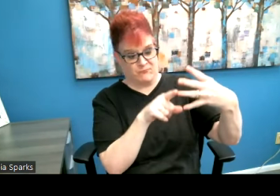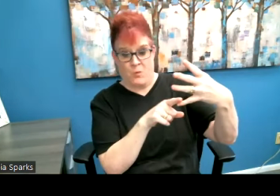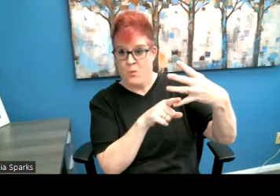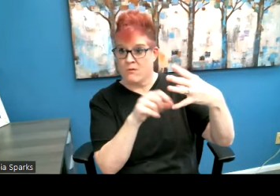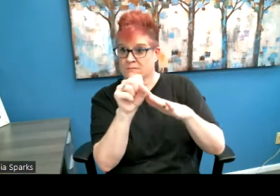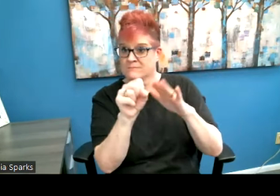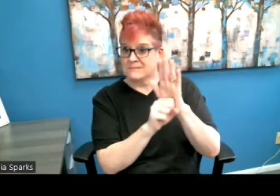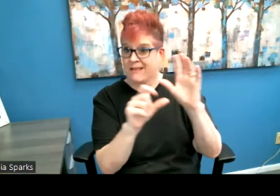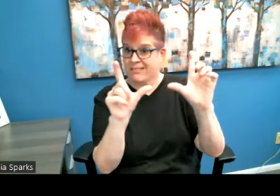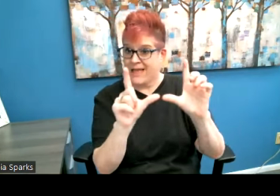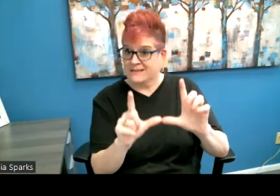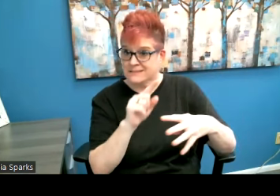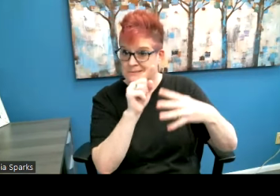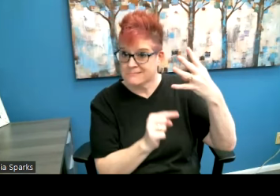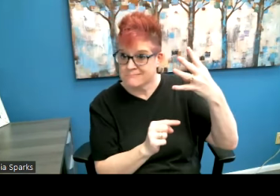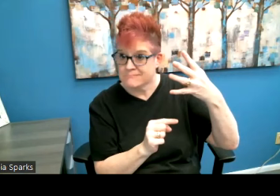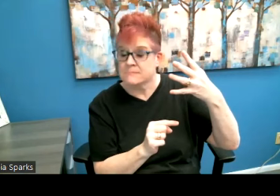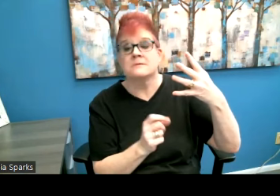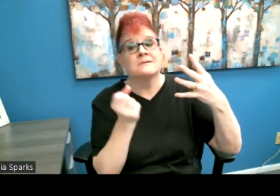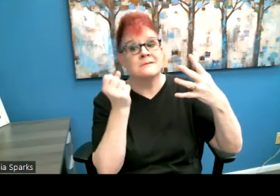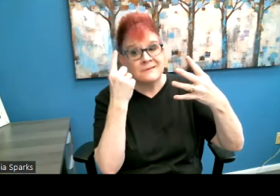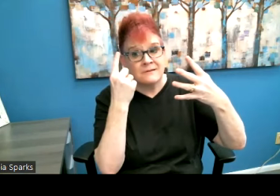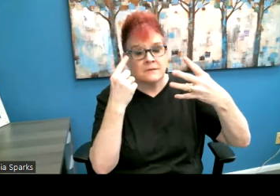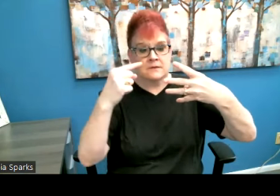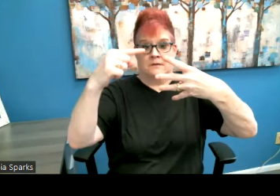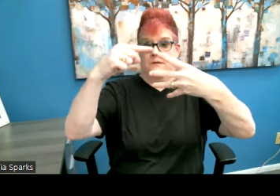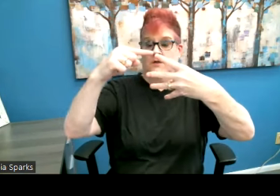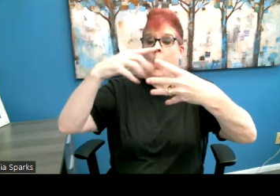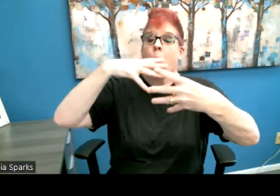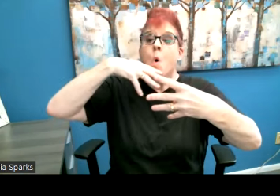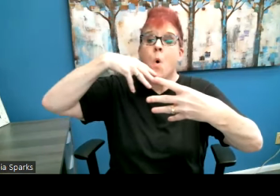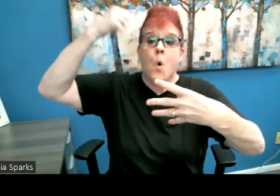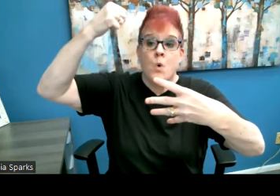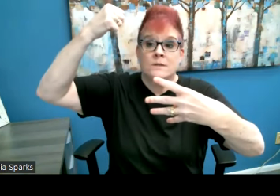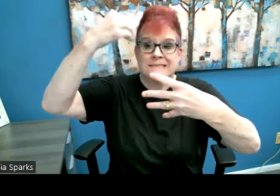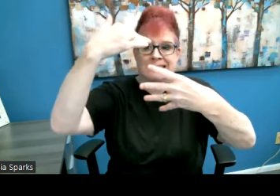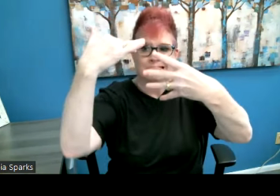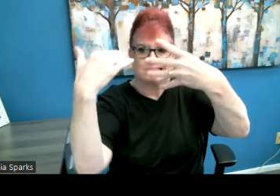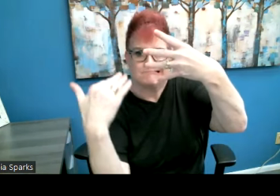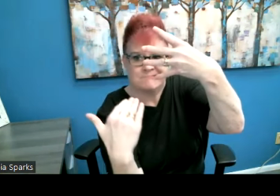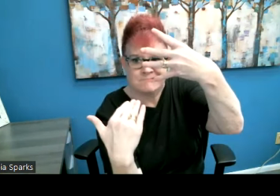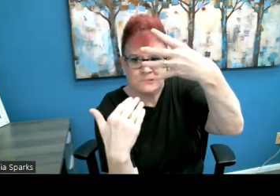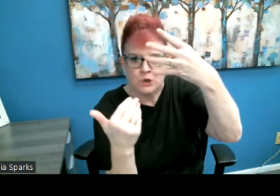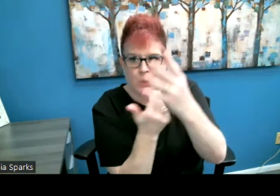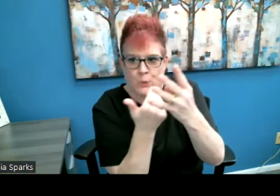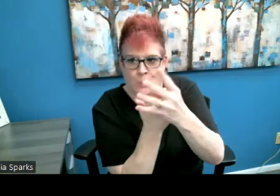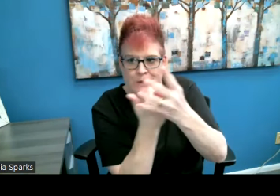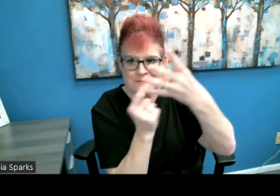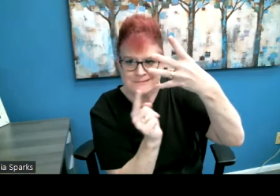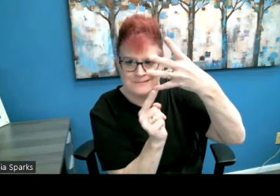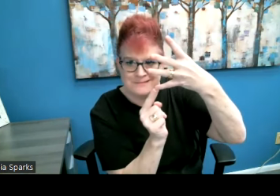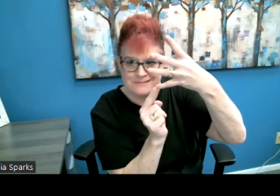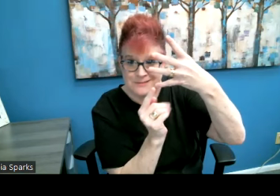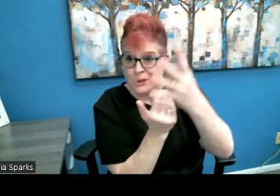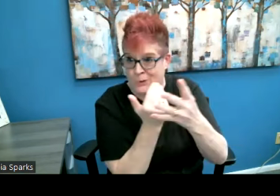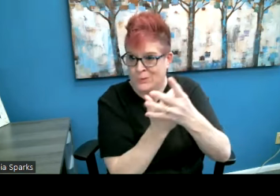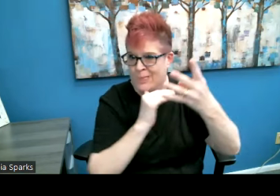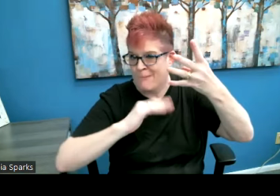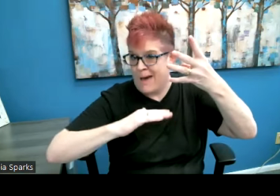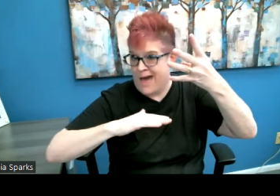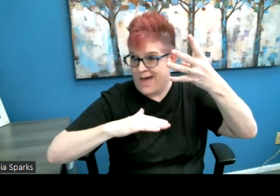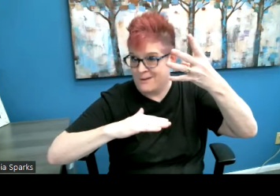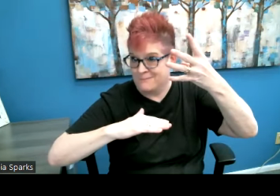here, and they are listed from oldest to newest, with the newest